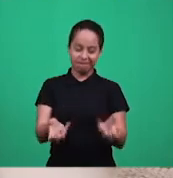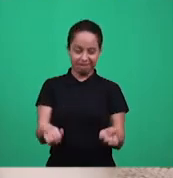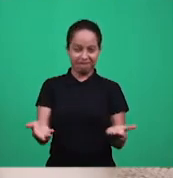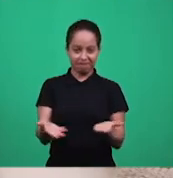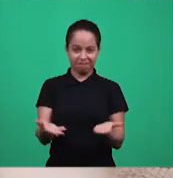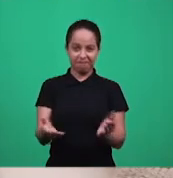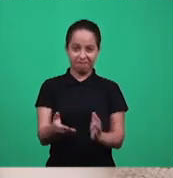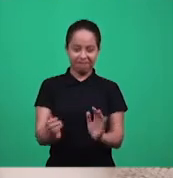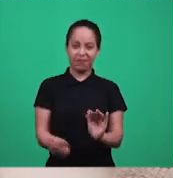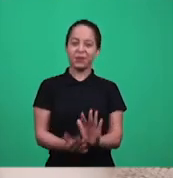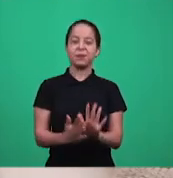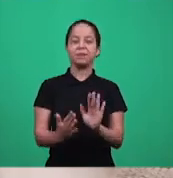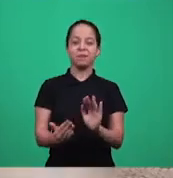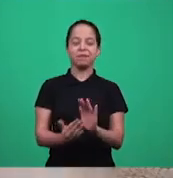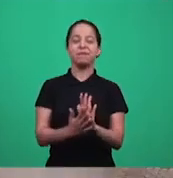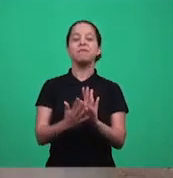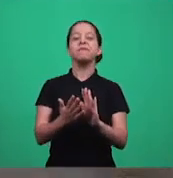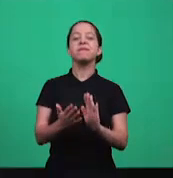this event.